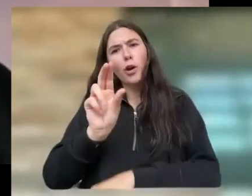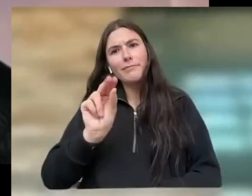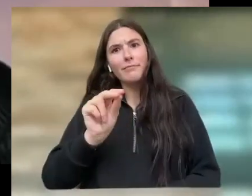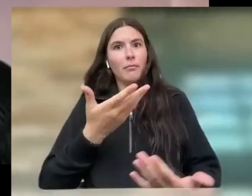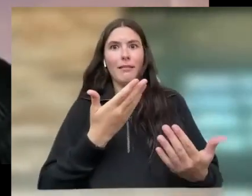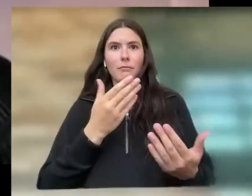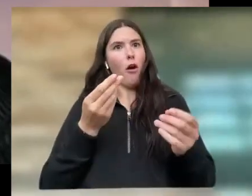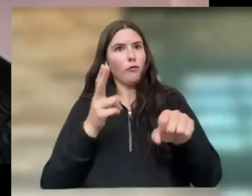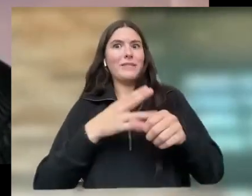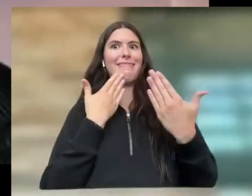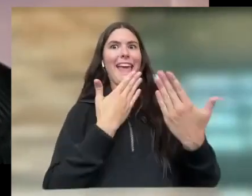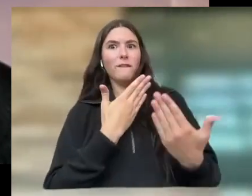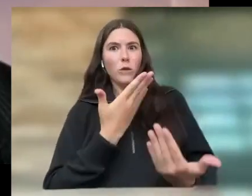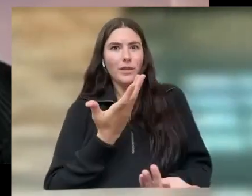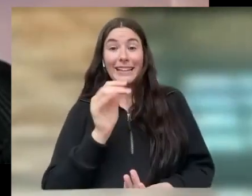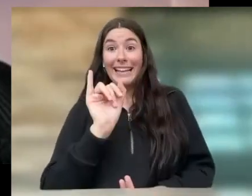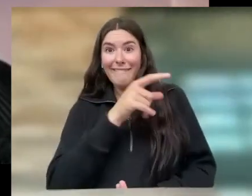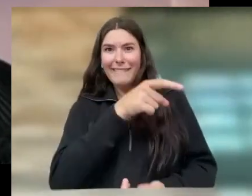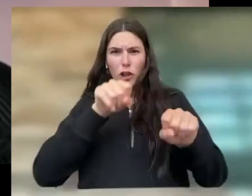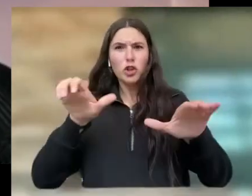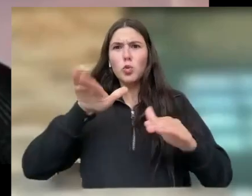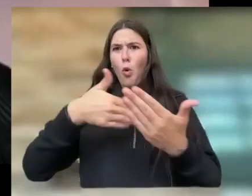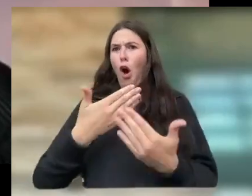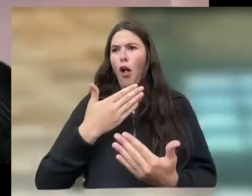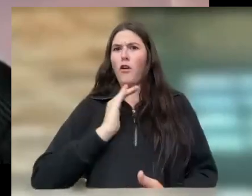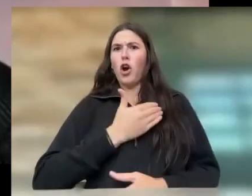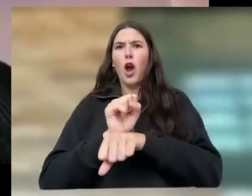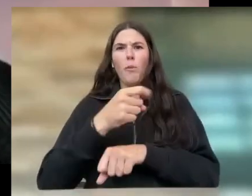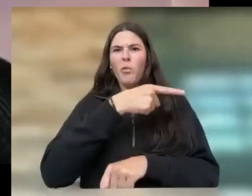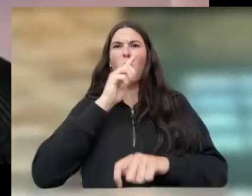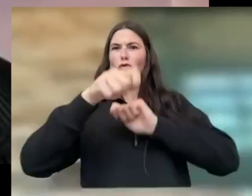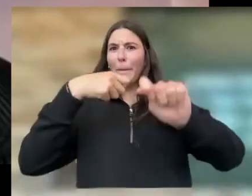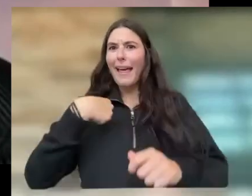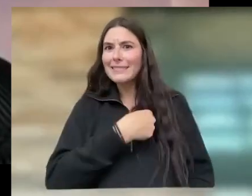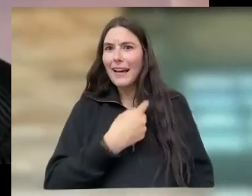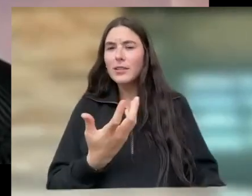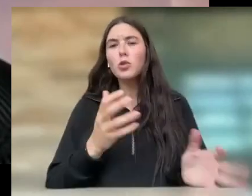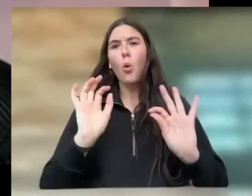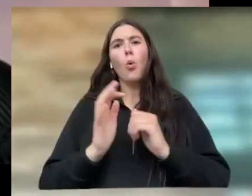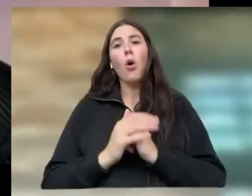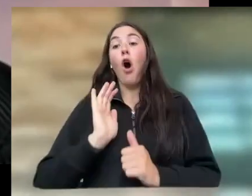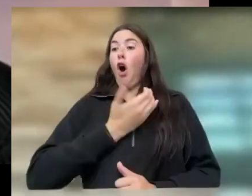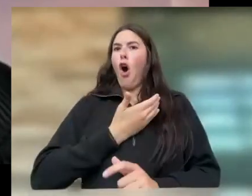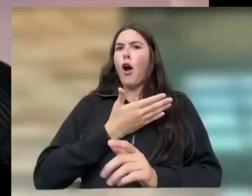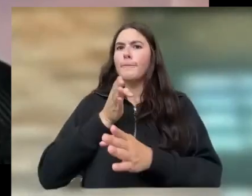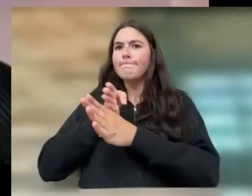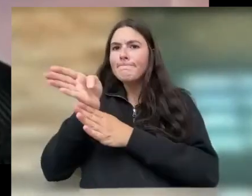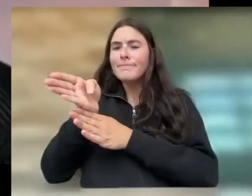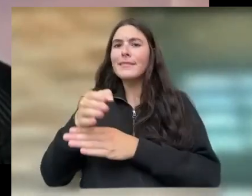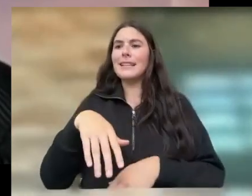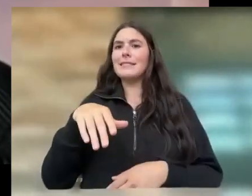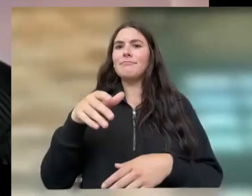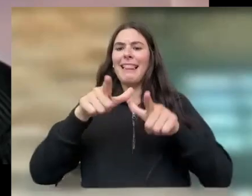because otherwise we would be replaced very easily. Our expertise, our role as language experts and as subject